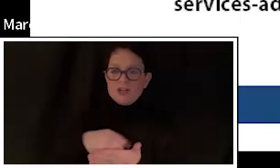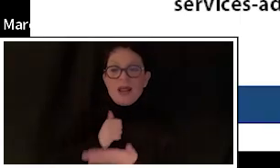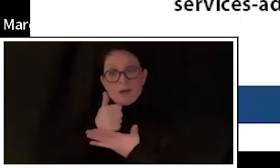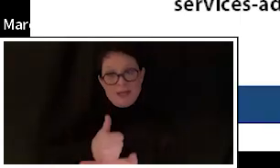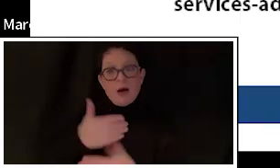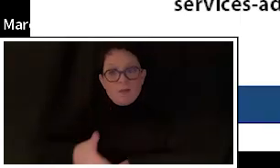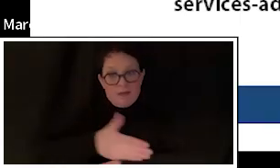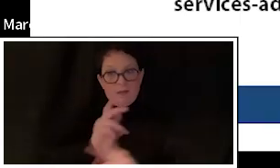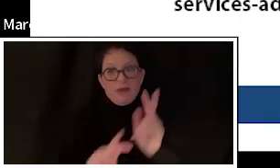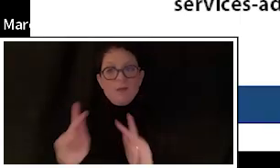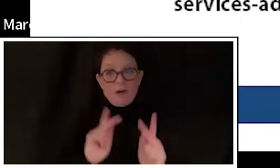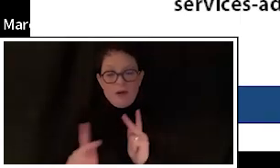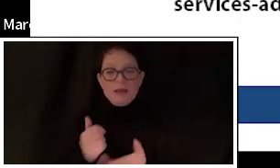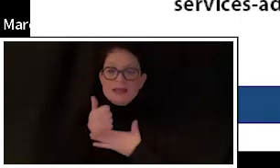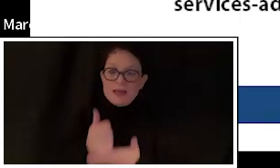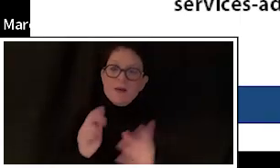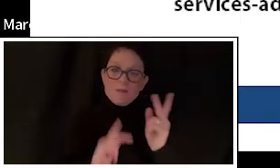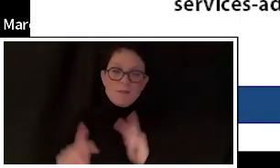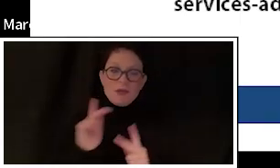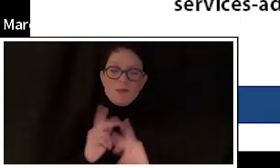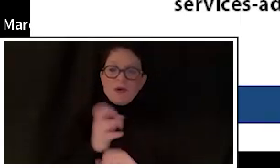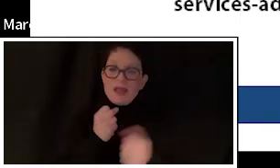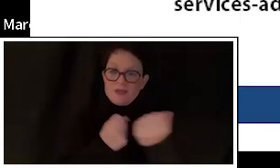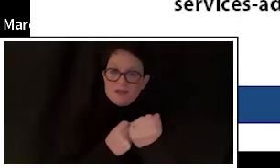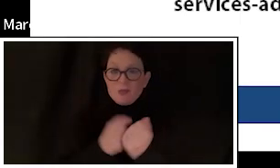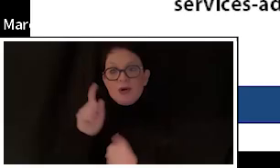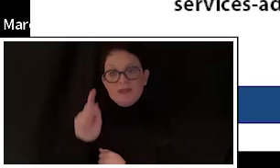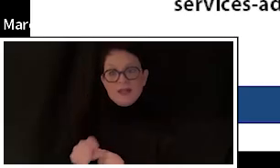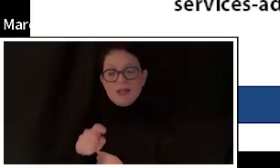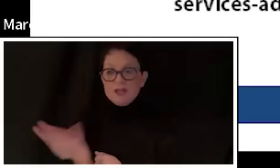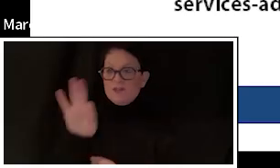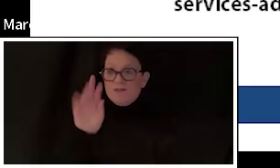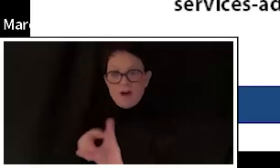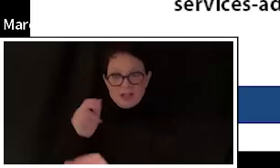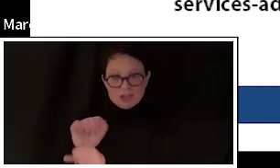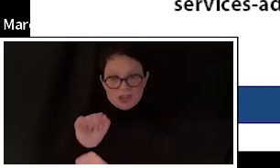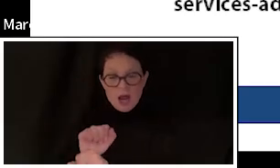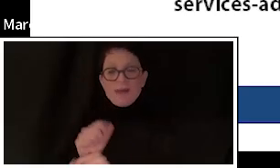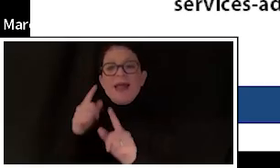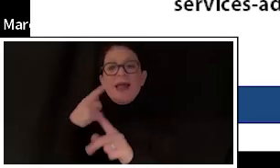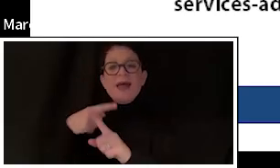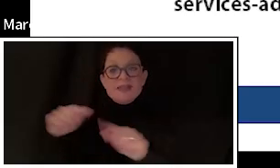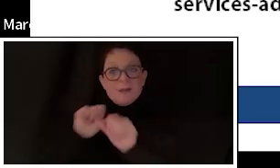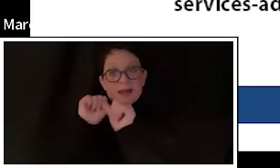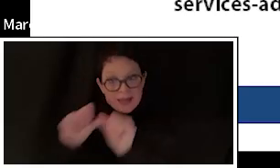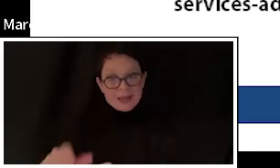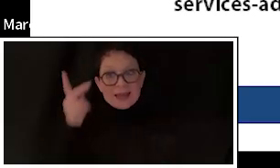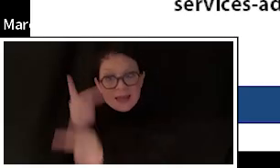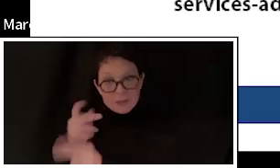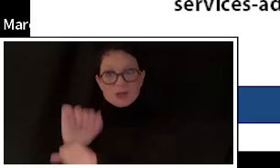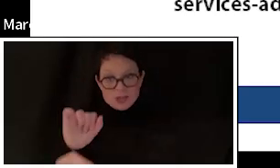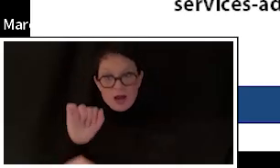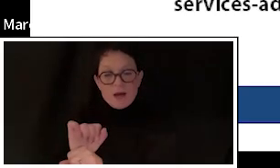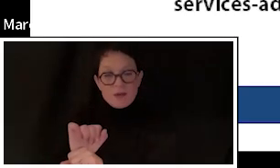for people. It's helping them to get the supports they need to find a job and keep a job. And it also